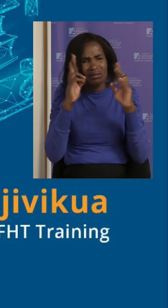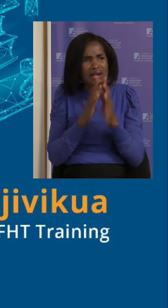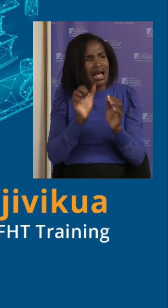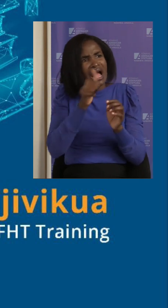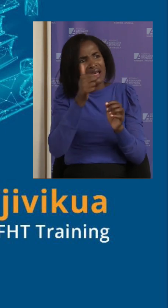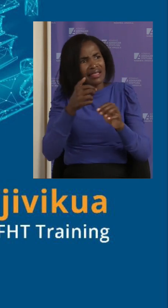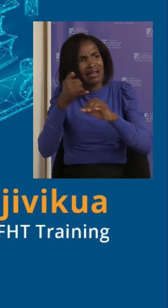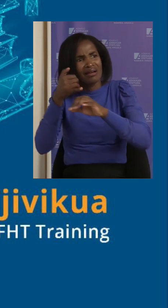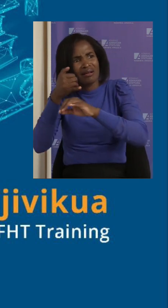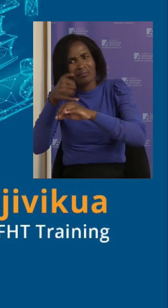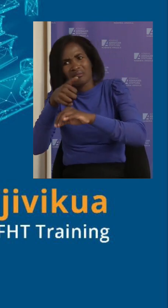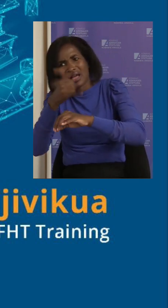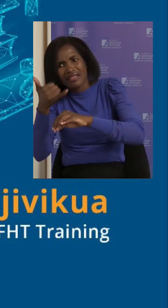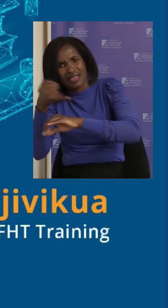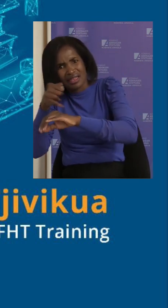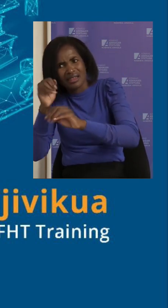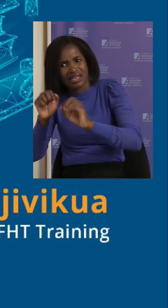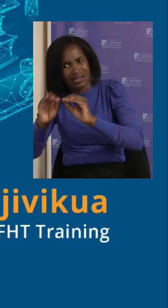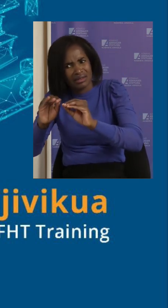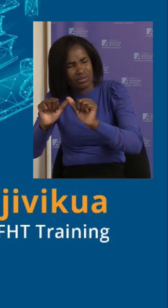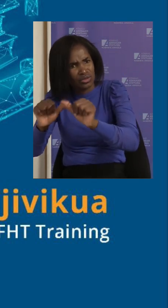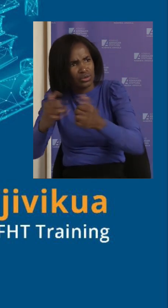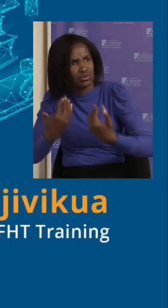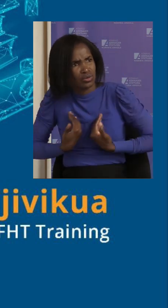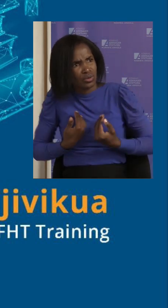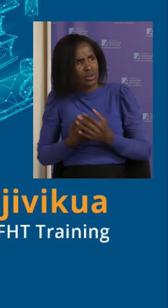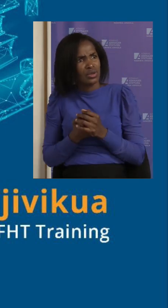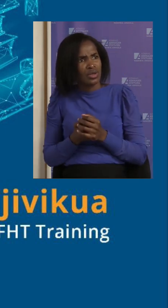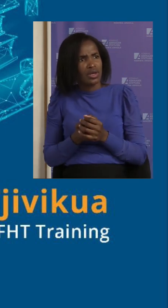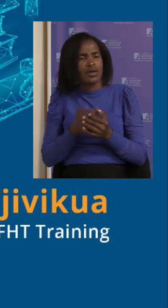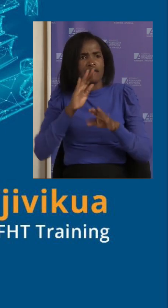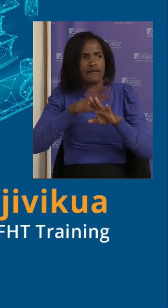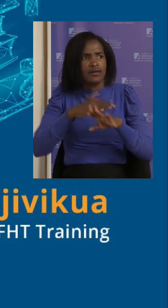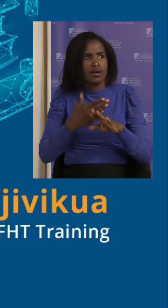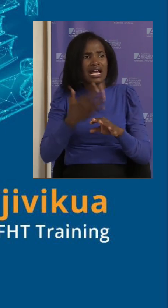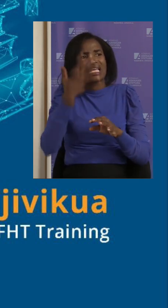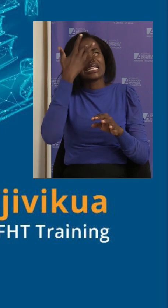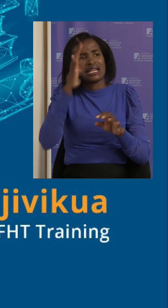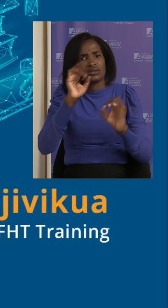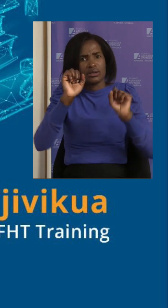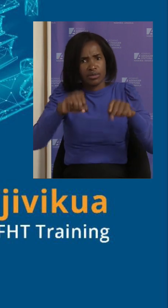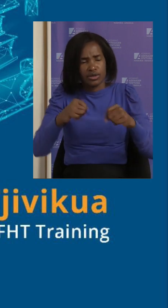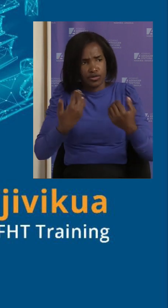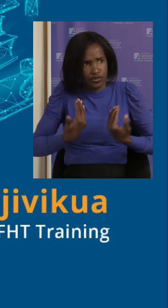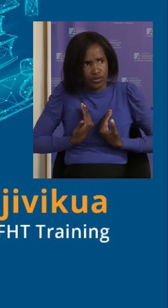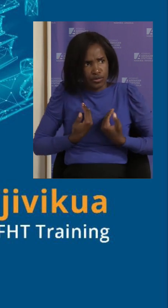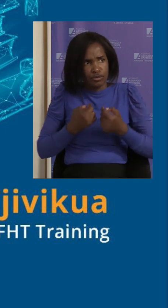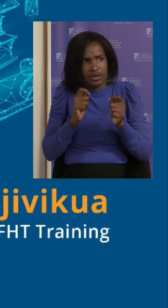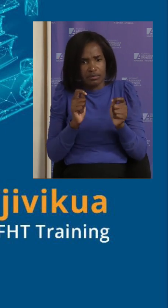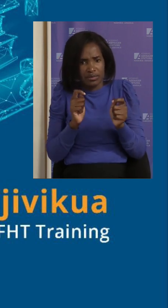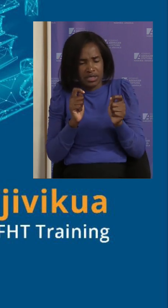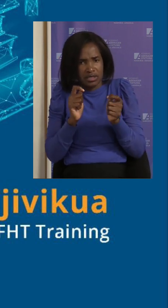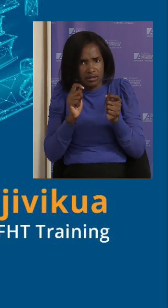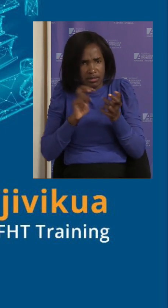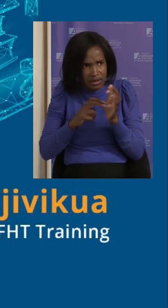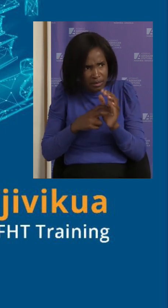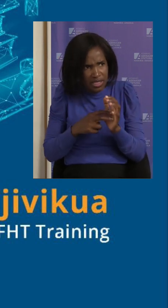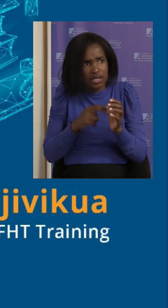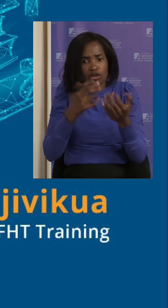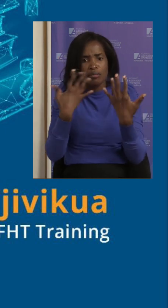early stages of their lives. It is also my philosophy that the intellectual ability of young people must be translated into